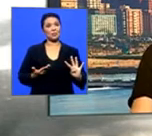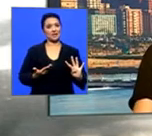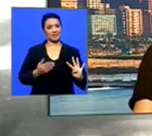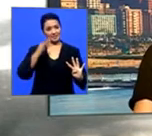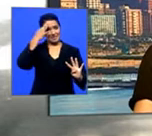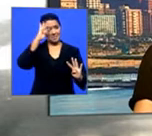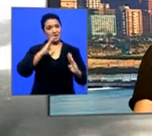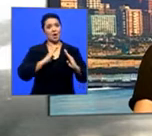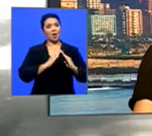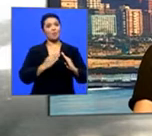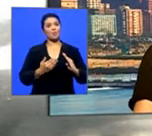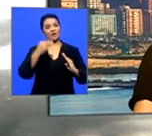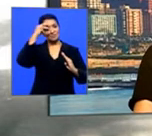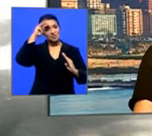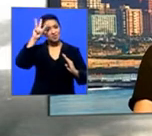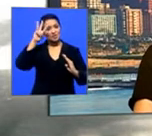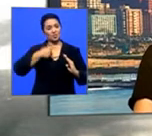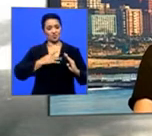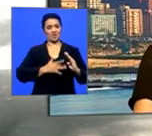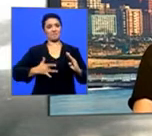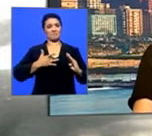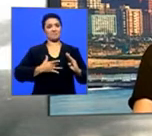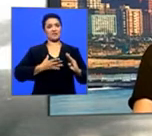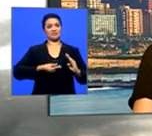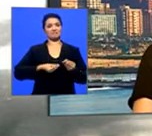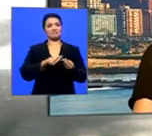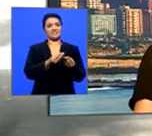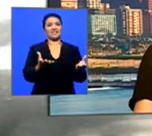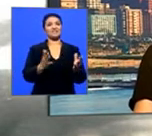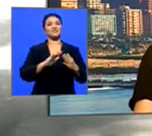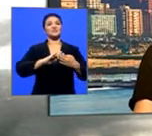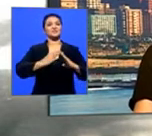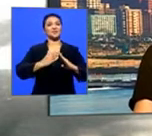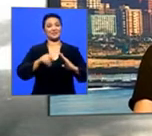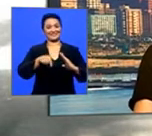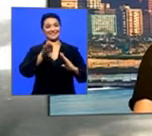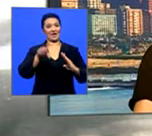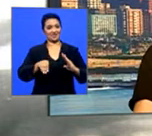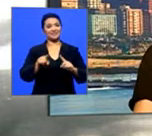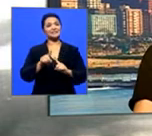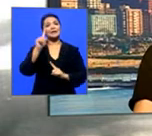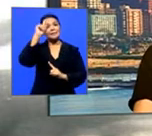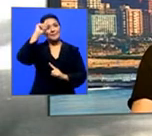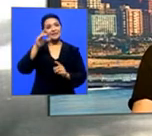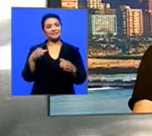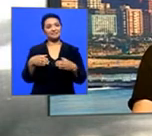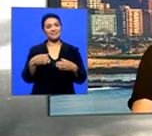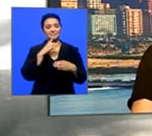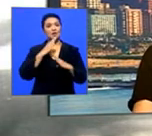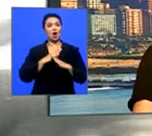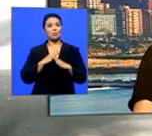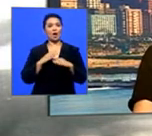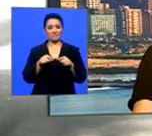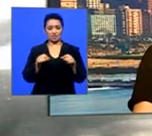president's home in Pretoria where we dedicated the medals to the nation and obviously to Madiba. And after that, we were taken aside to a private lounge where